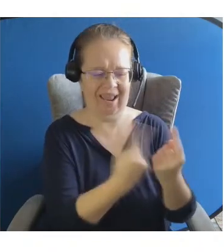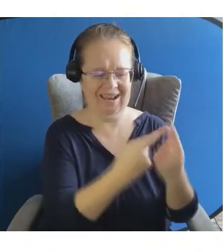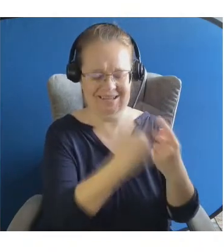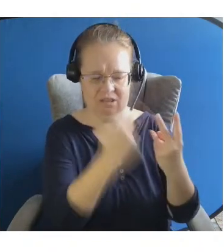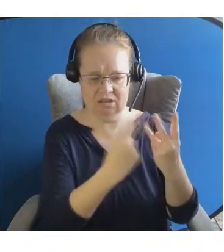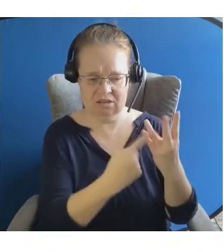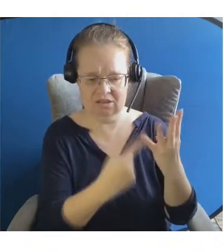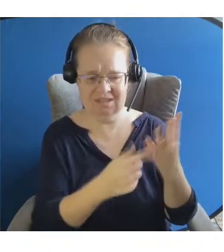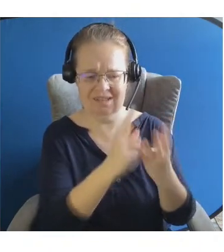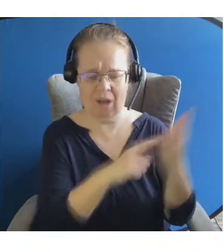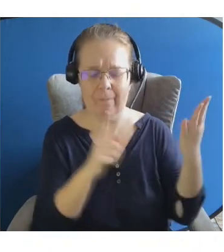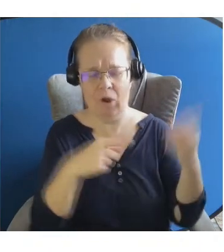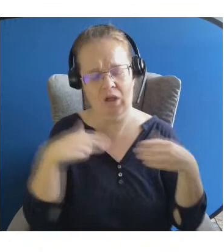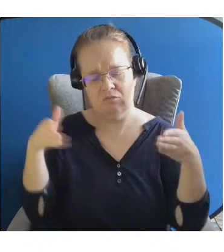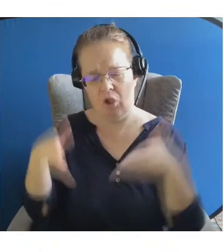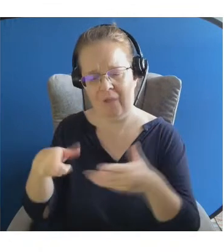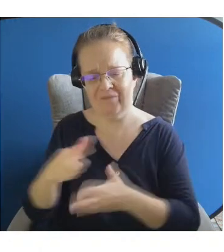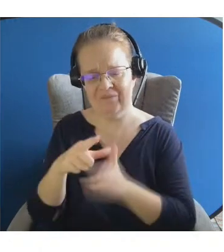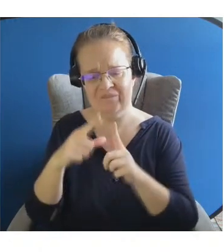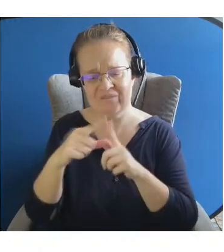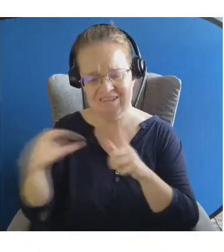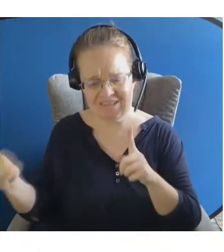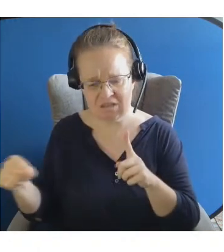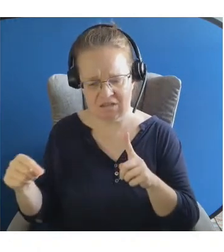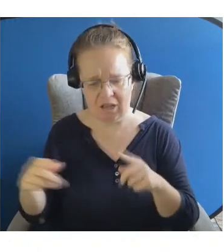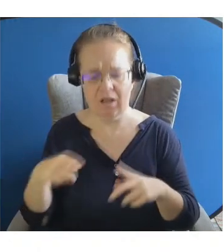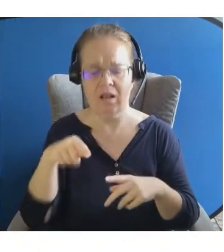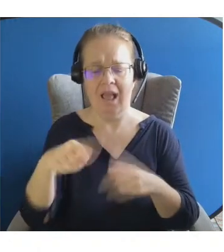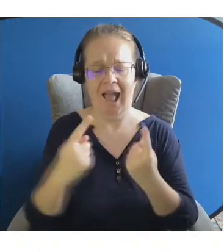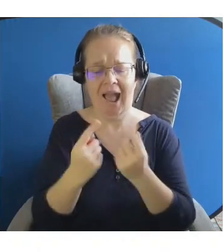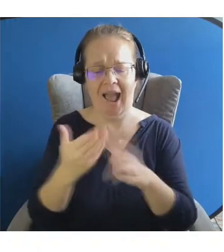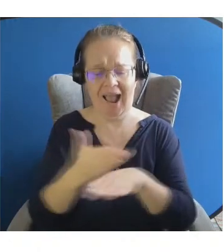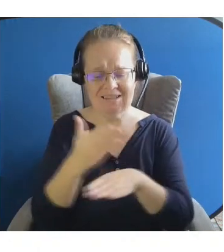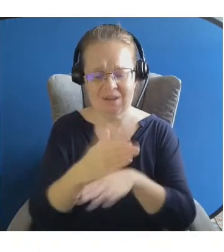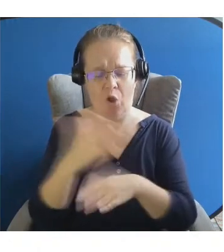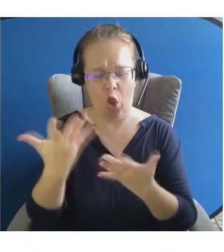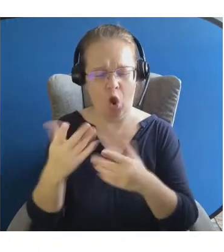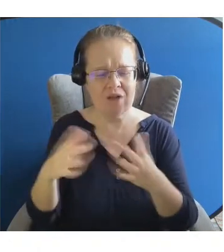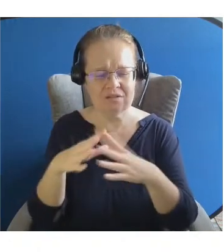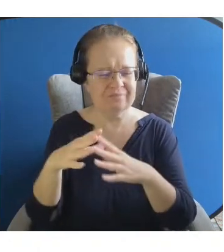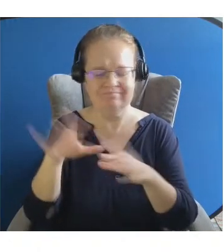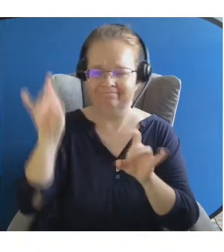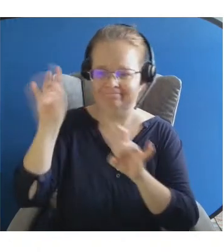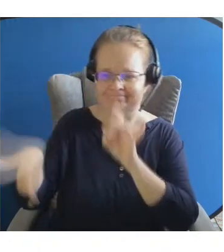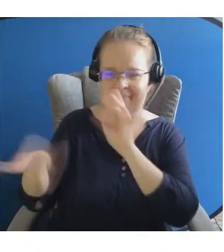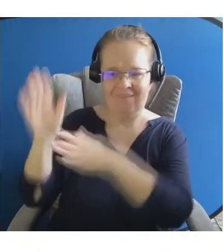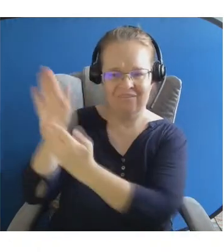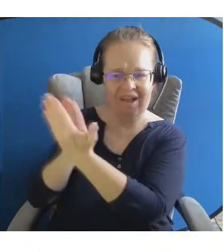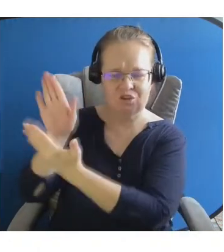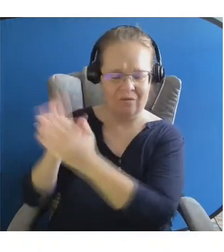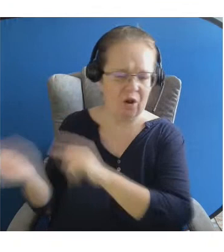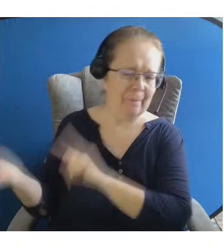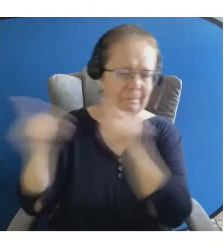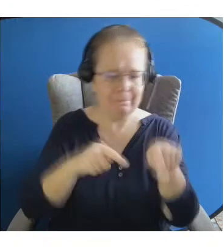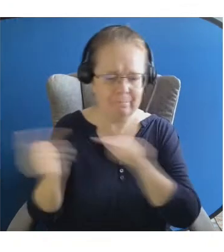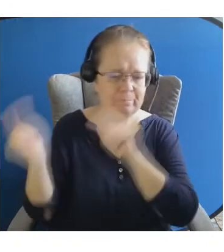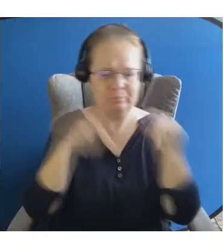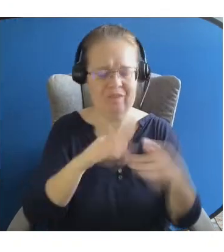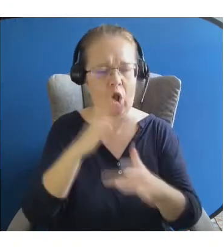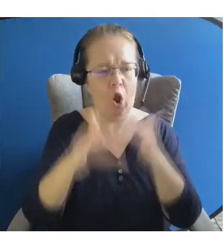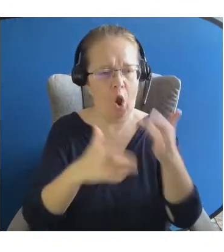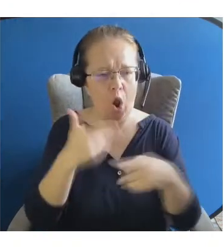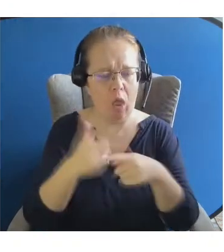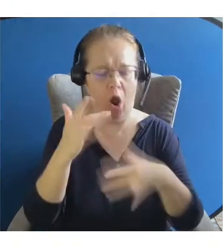day-to-day activities moving online during the pandemic, there was a specific impact on people who didn't have